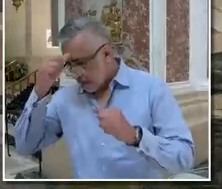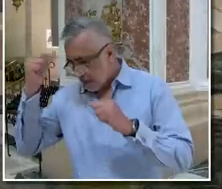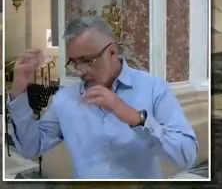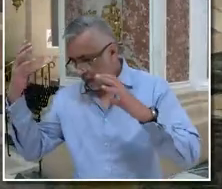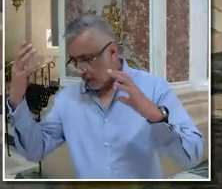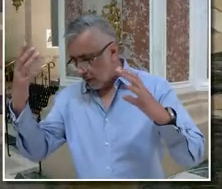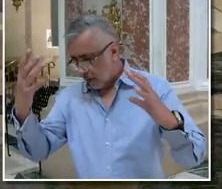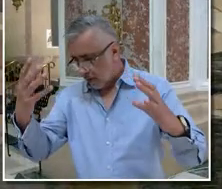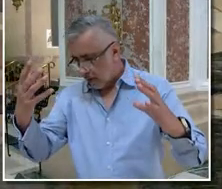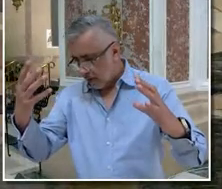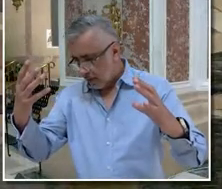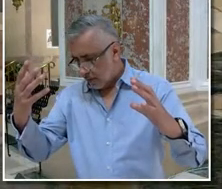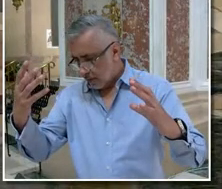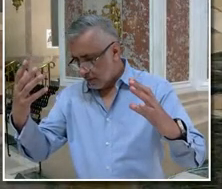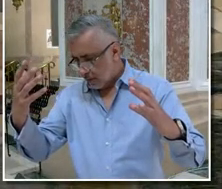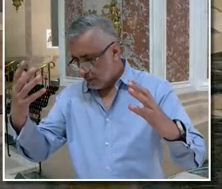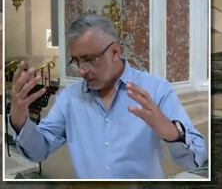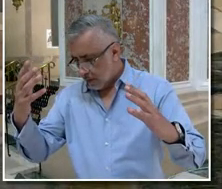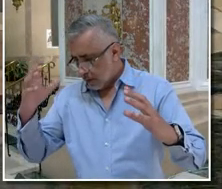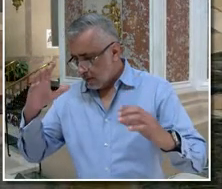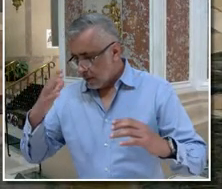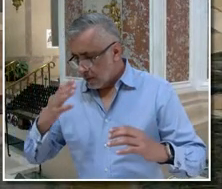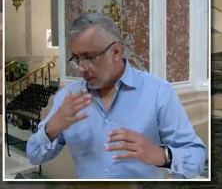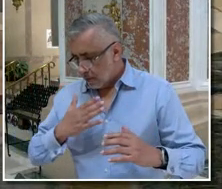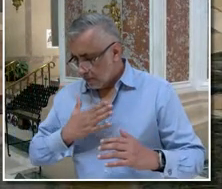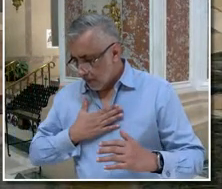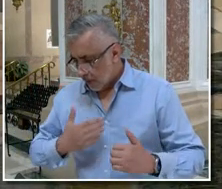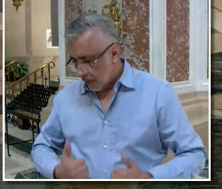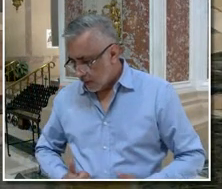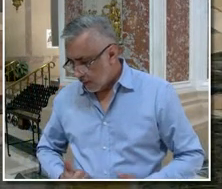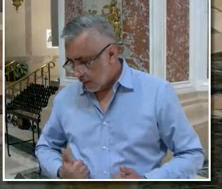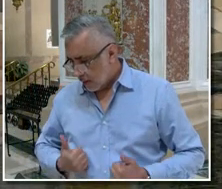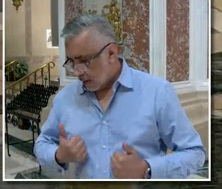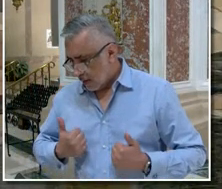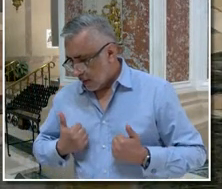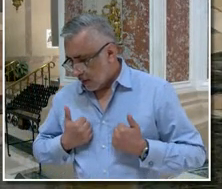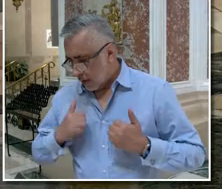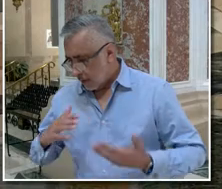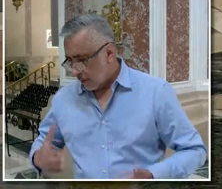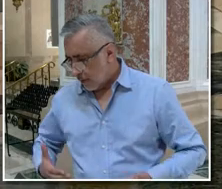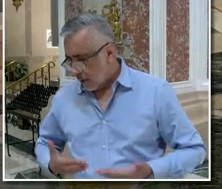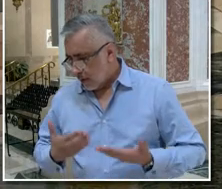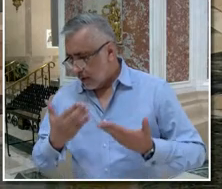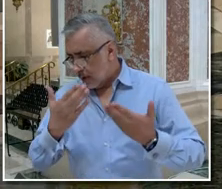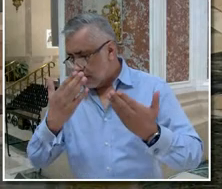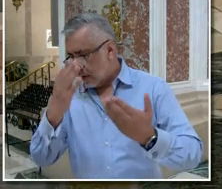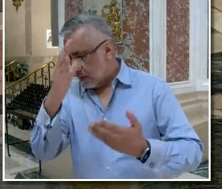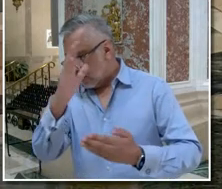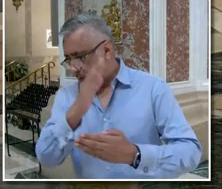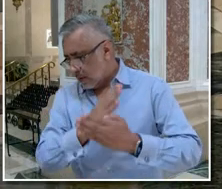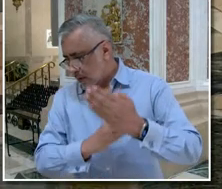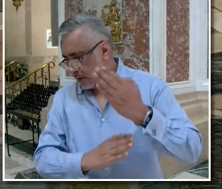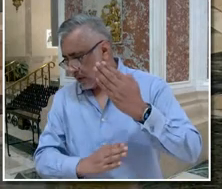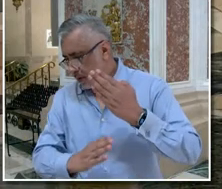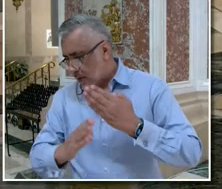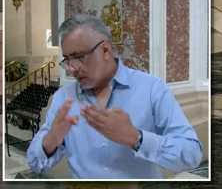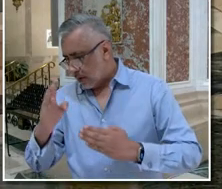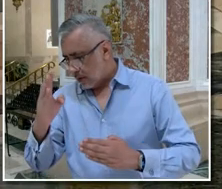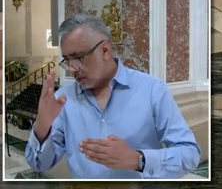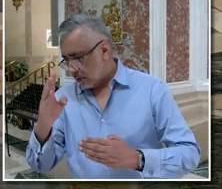Father, I put my life in your